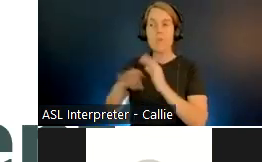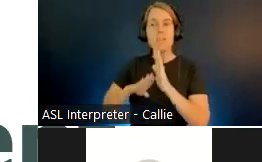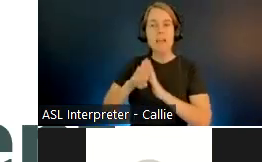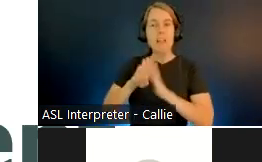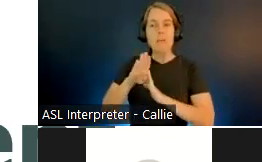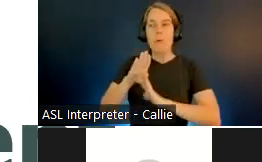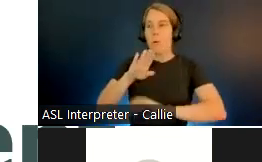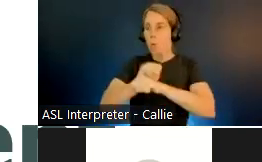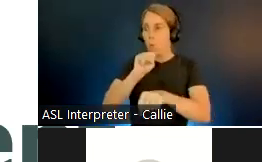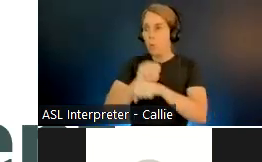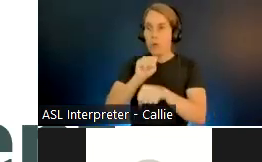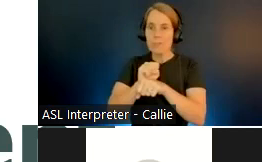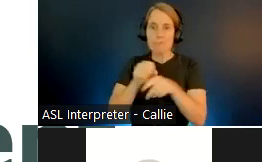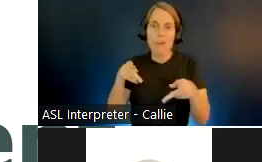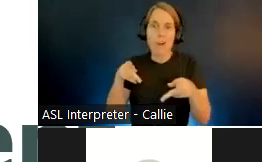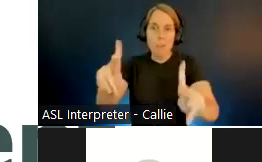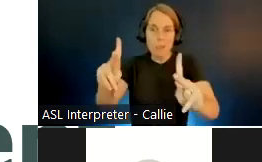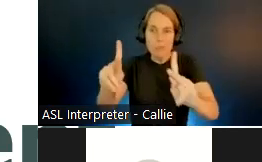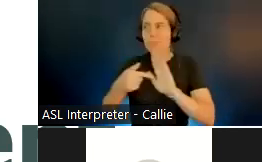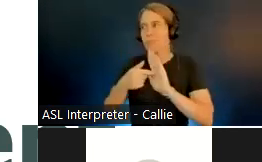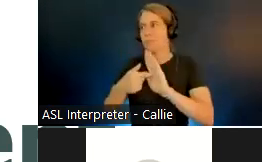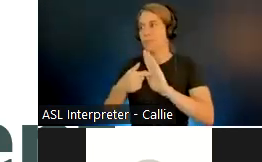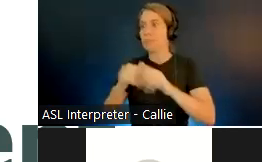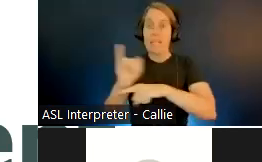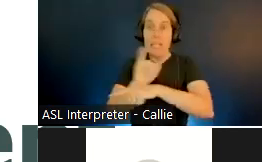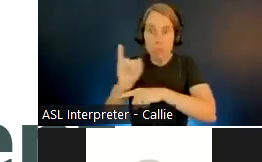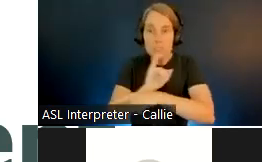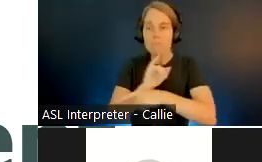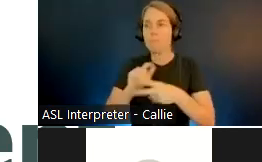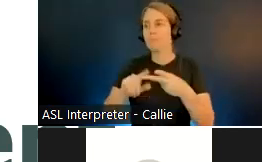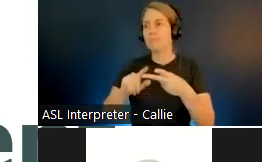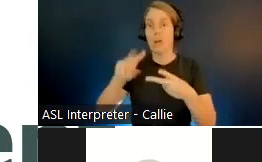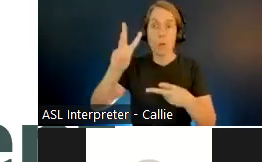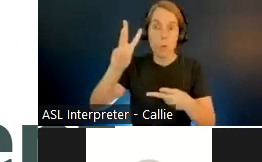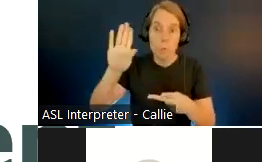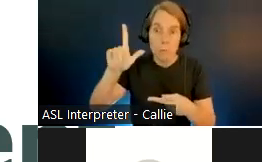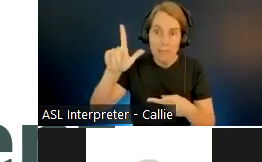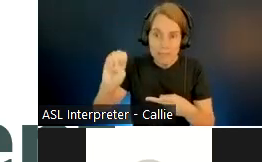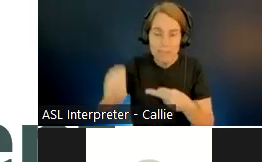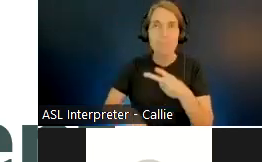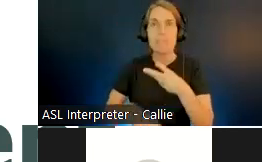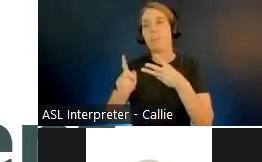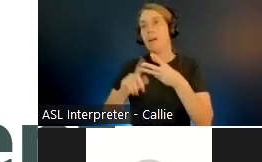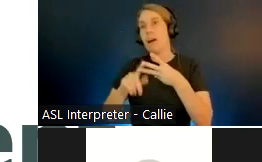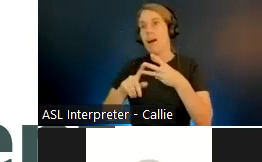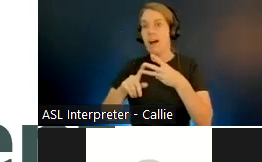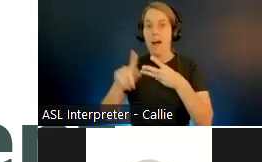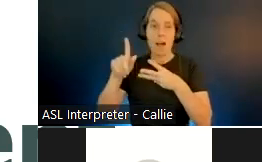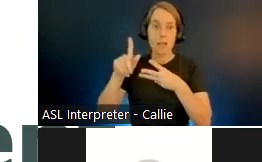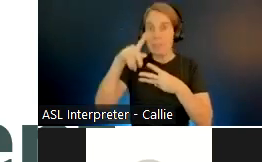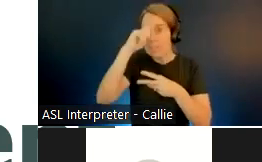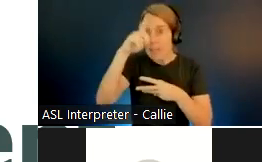summer employment, apprenticeships, things that will give those students some good ideas and some